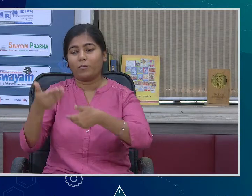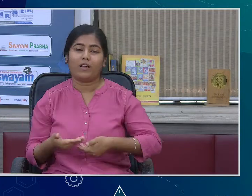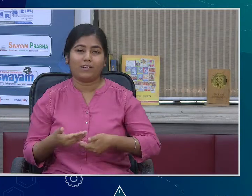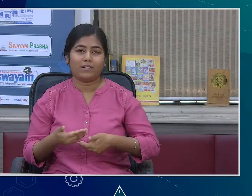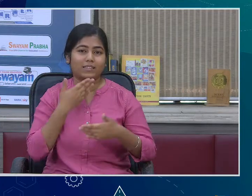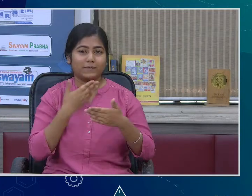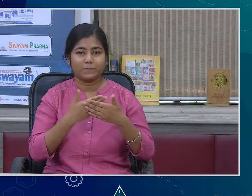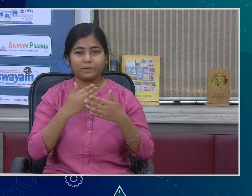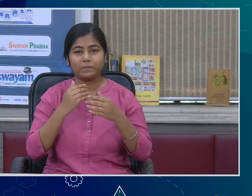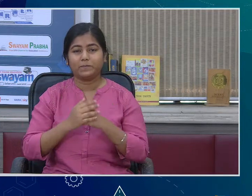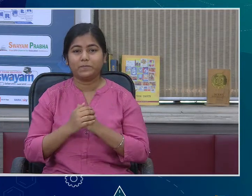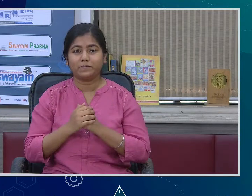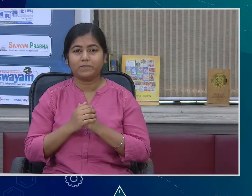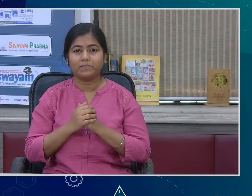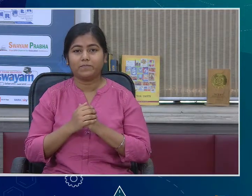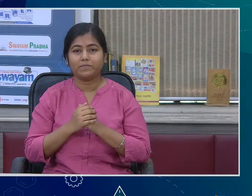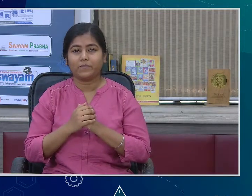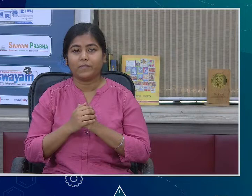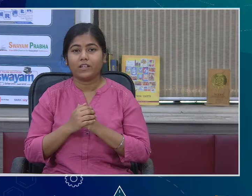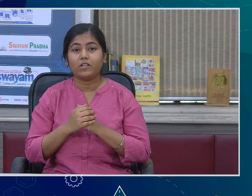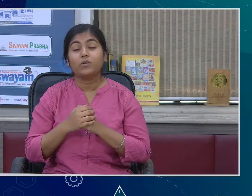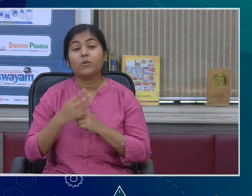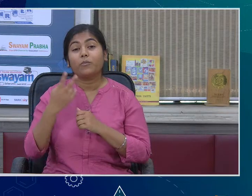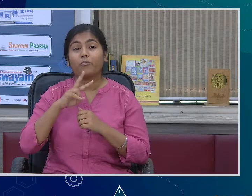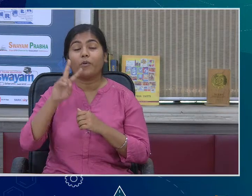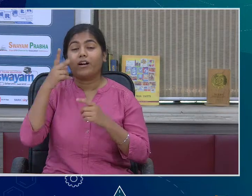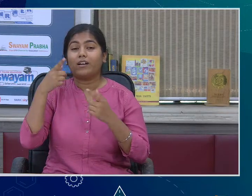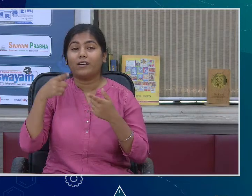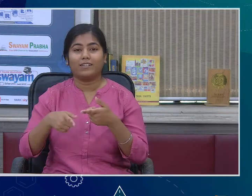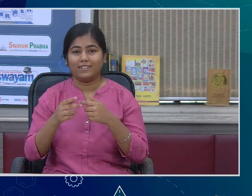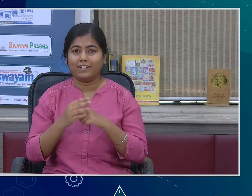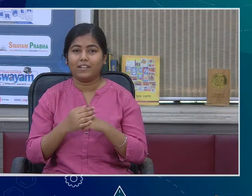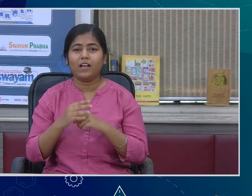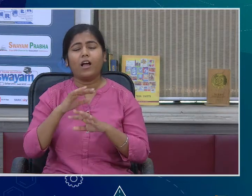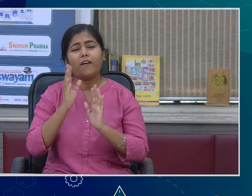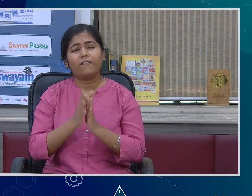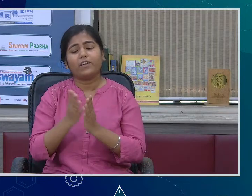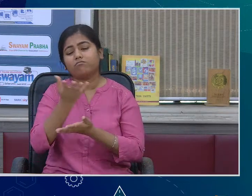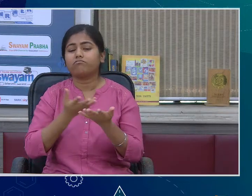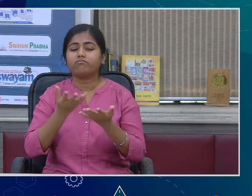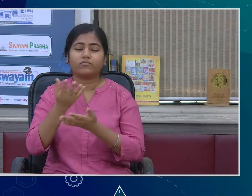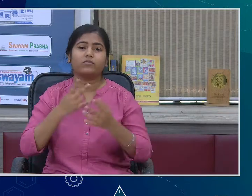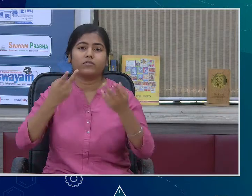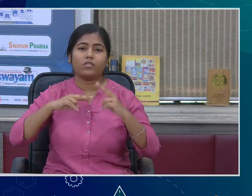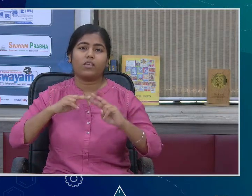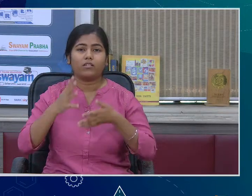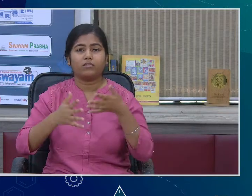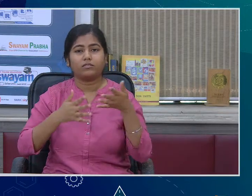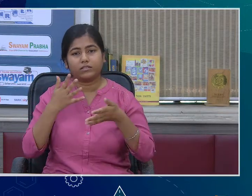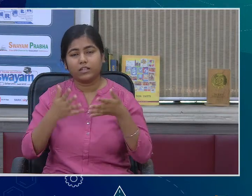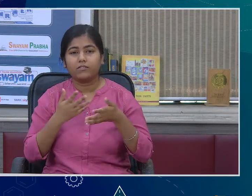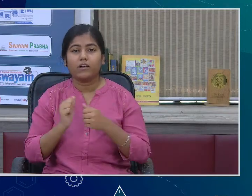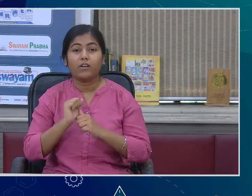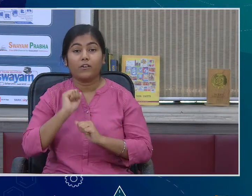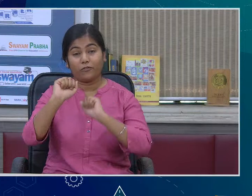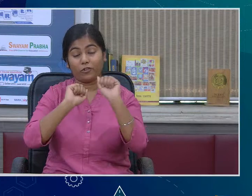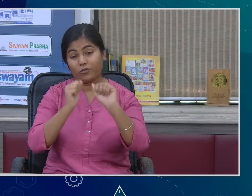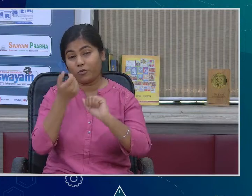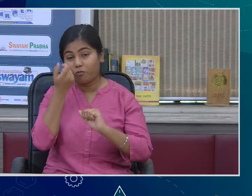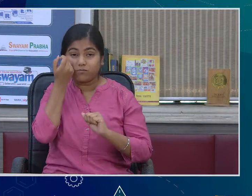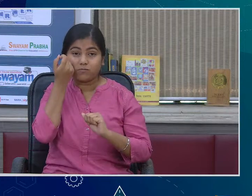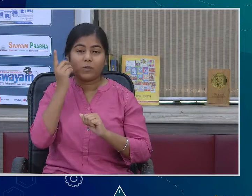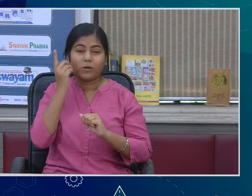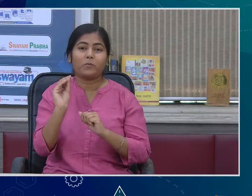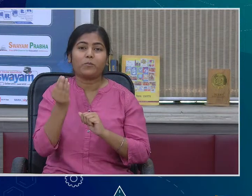ma'am. So Payal will be interpreting each and every word we'll be talking here for your better